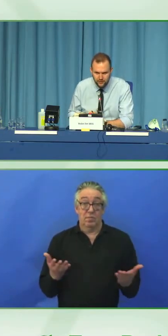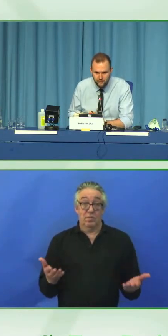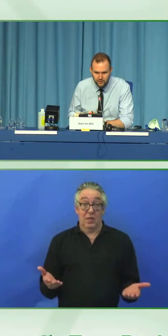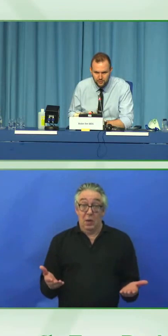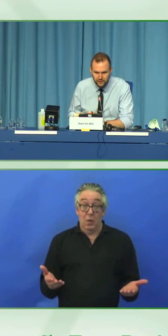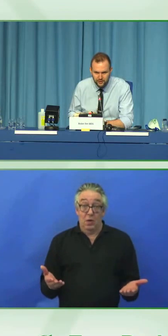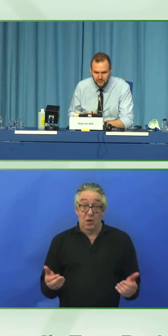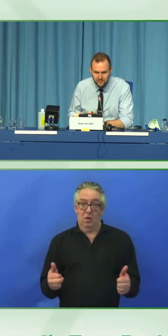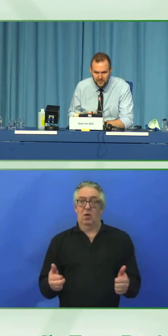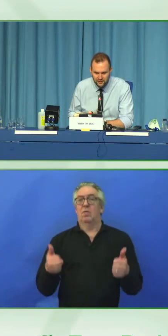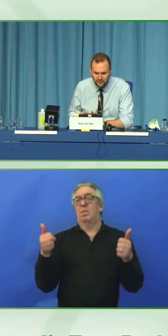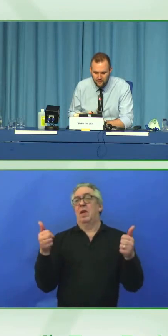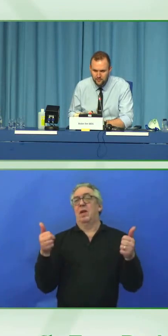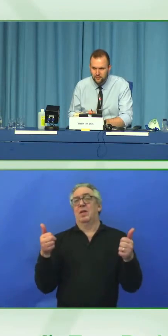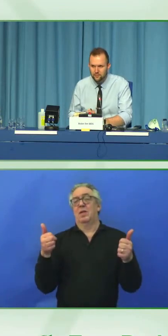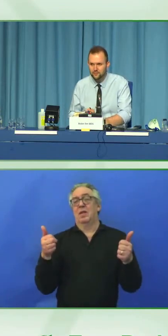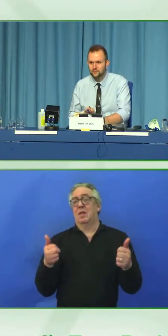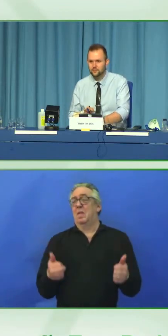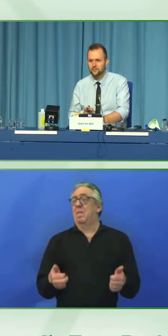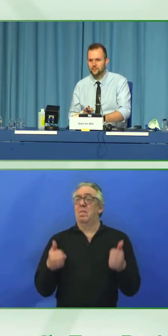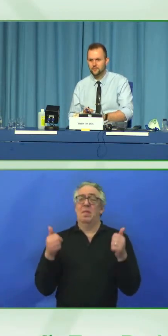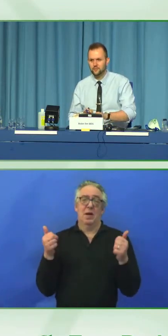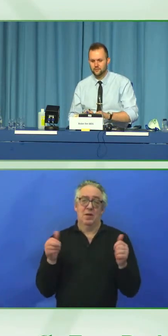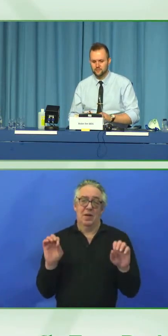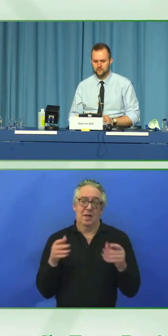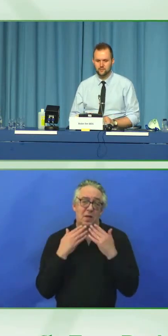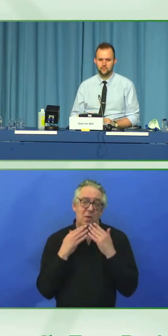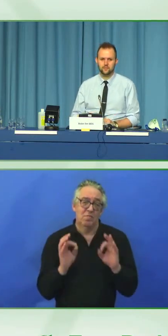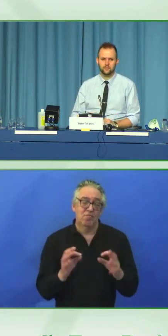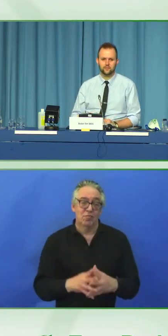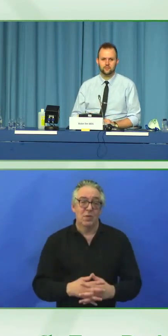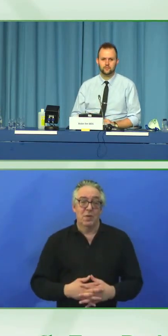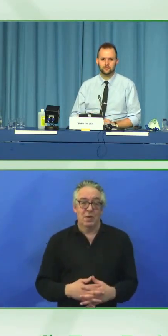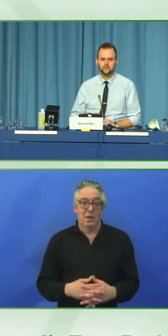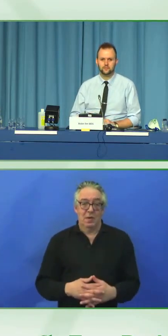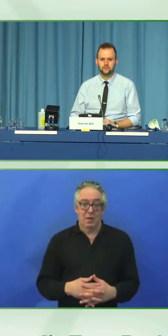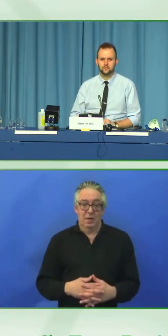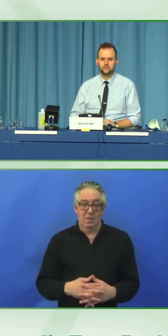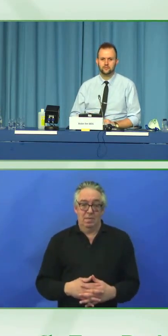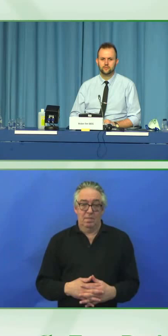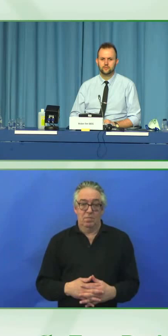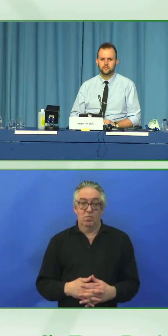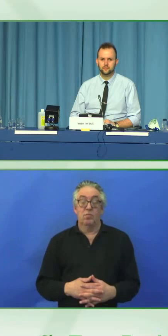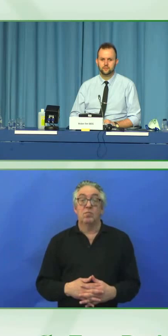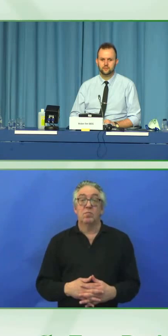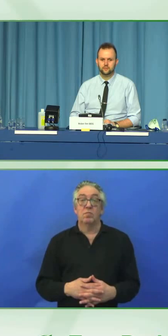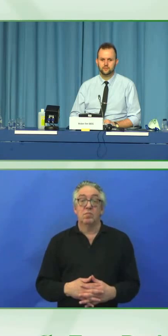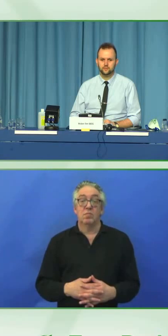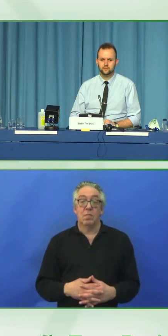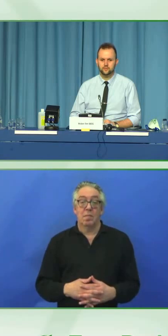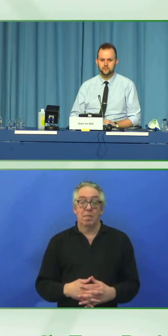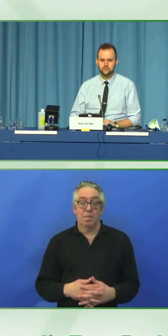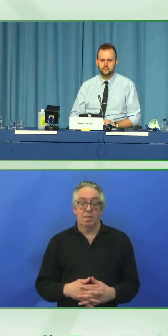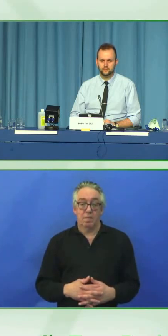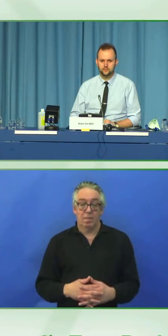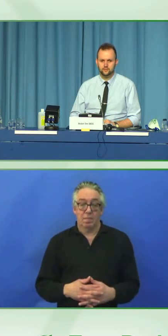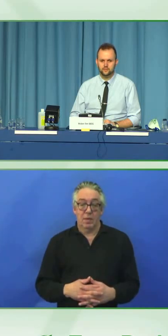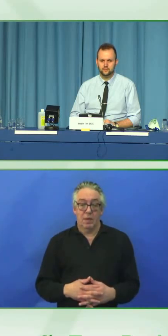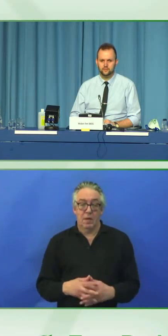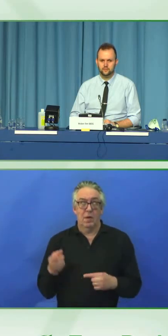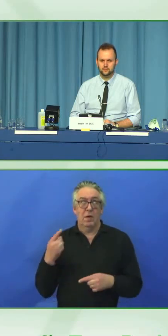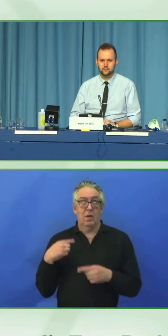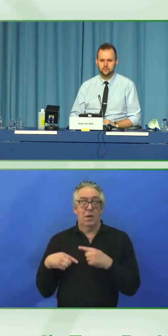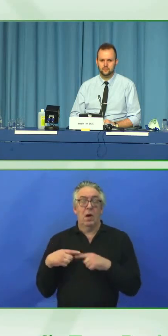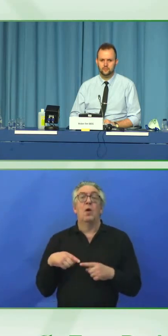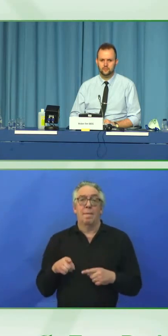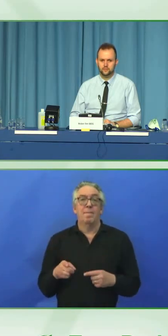Much better, James. Thank you. Brilliant. So where was I? So the Independent Disability